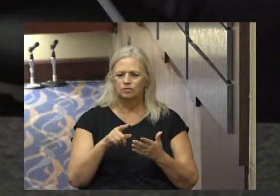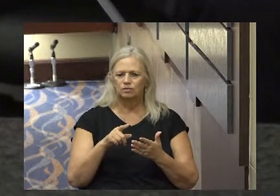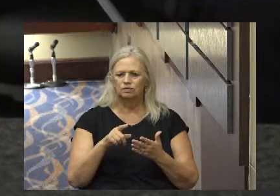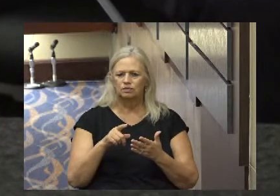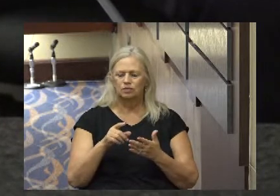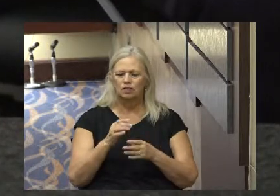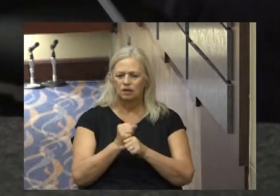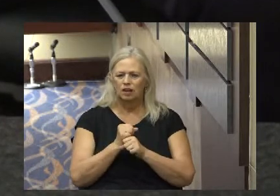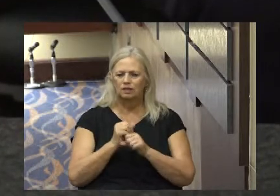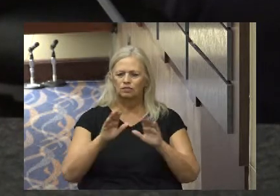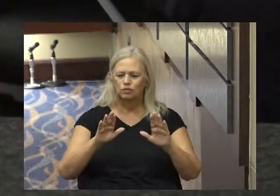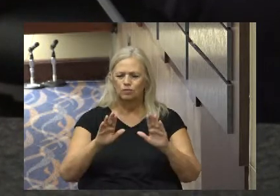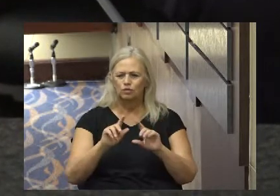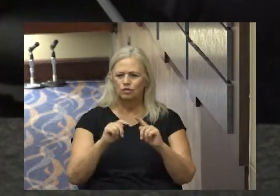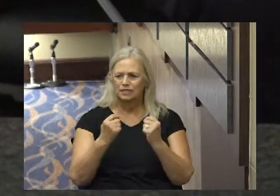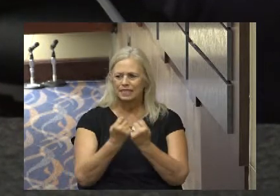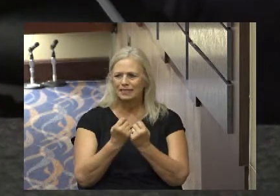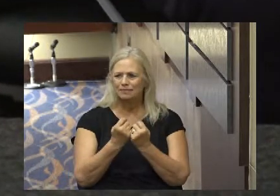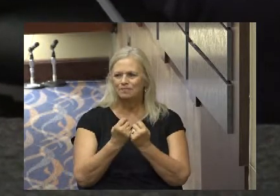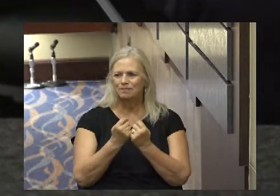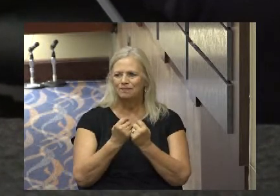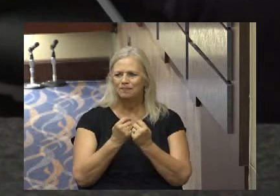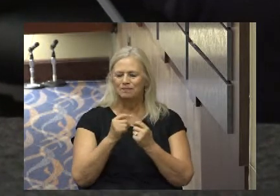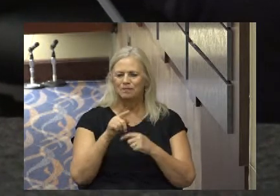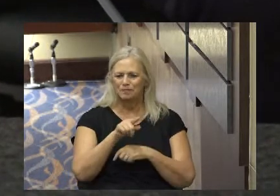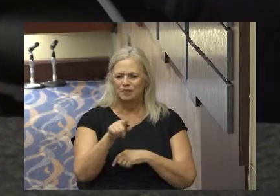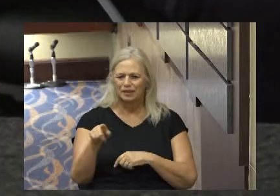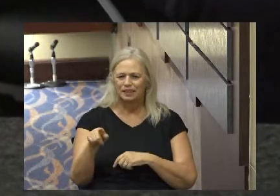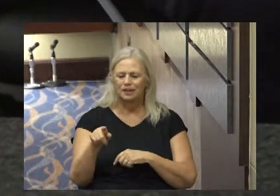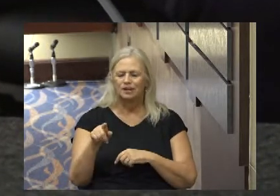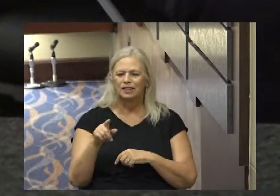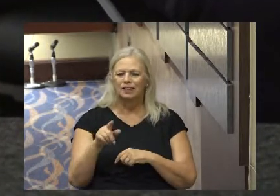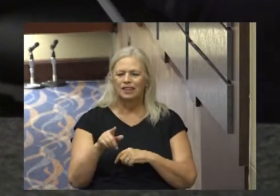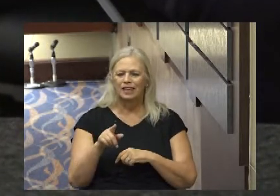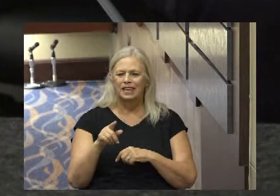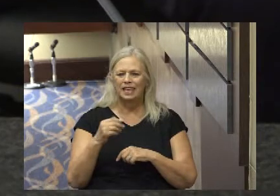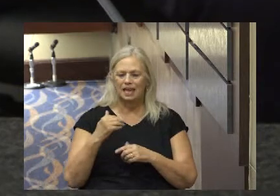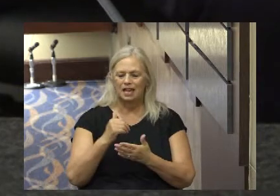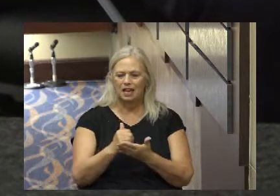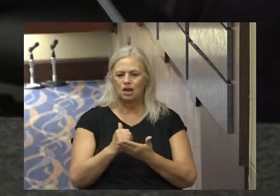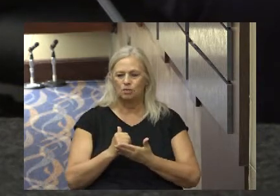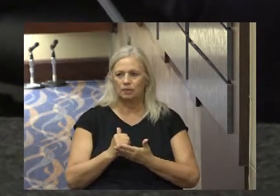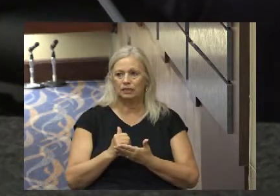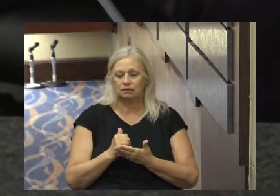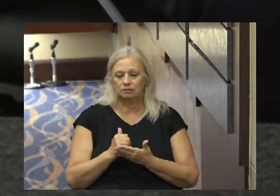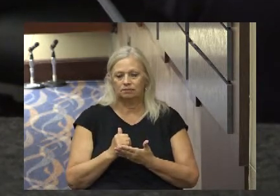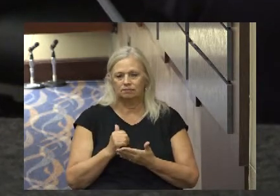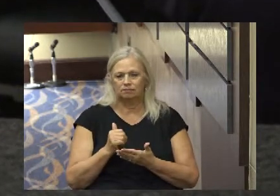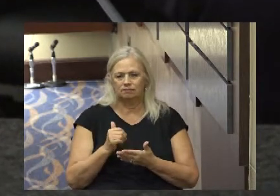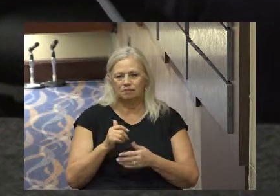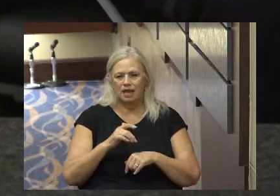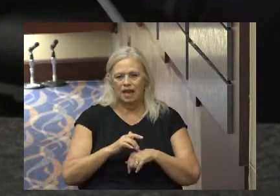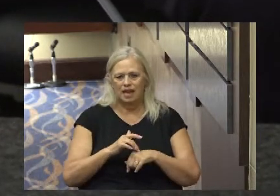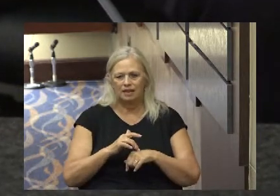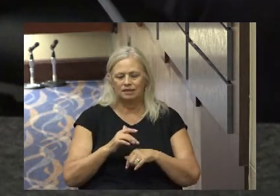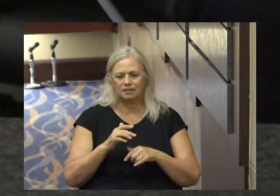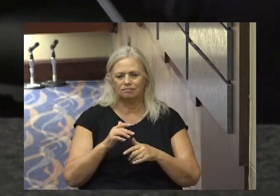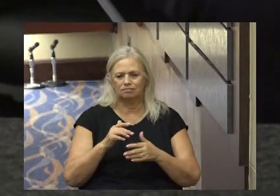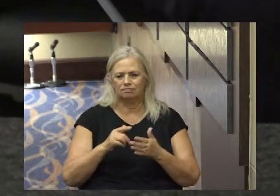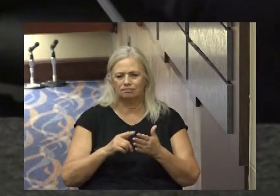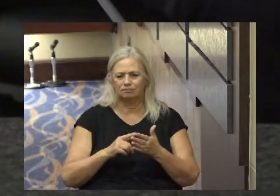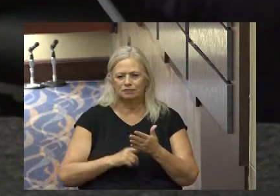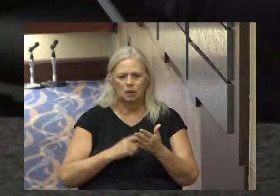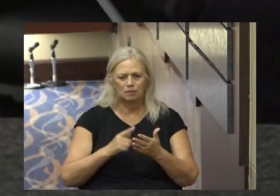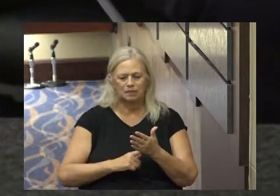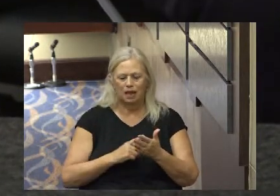team back there, and I appreciate every one of them because they've all helped me at one point or another to calm myself down and do things